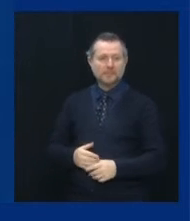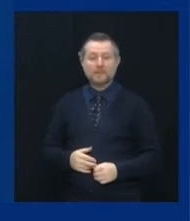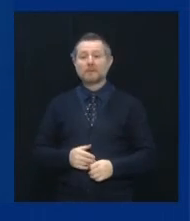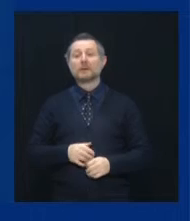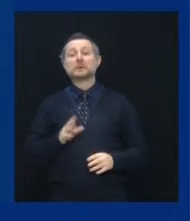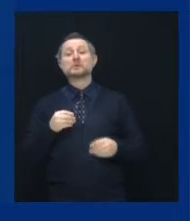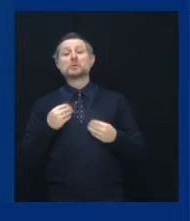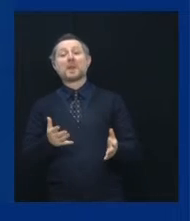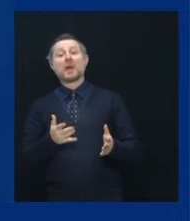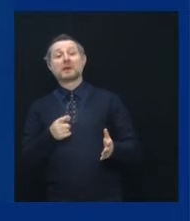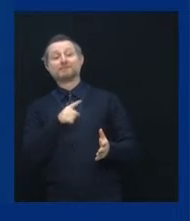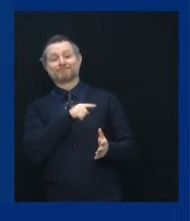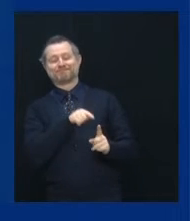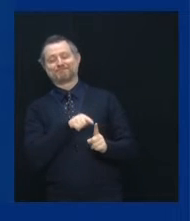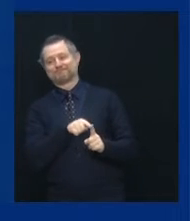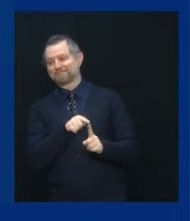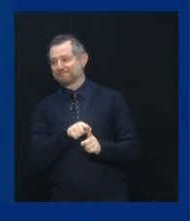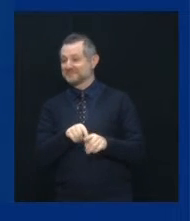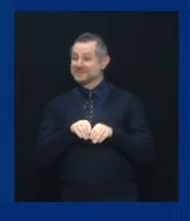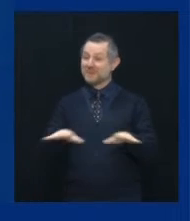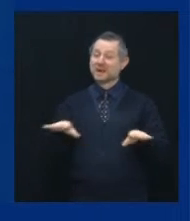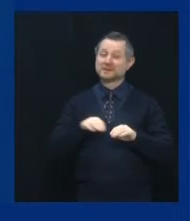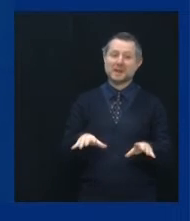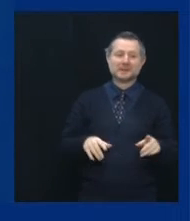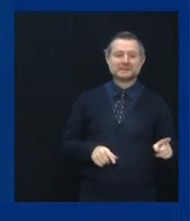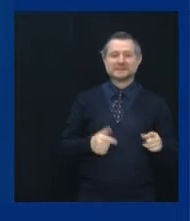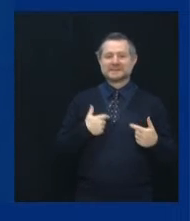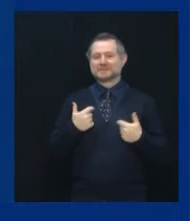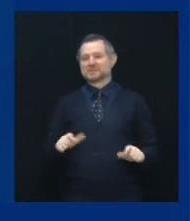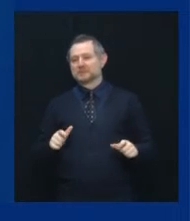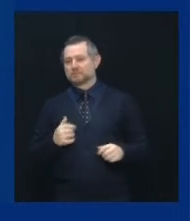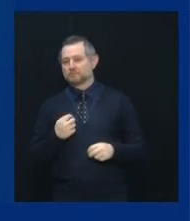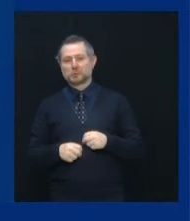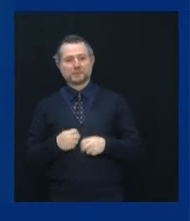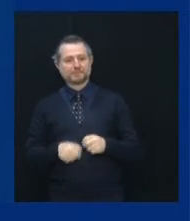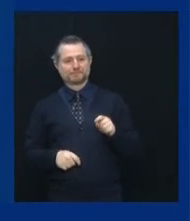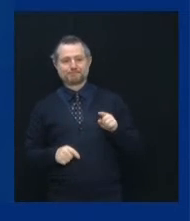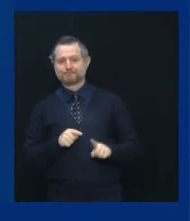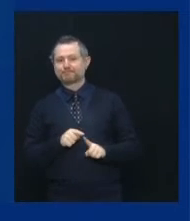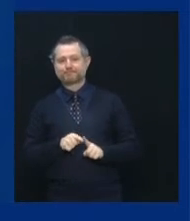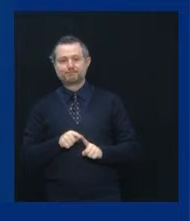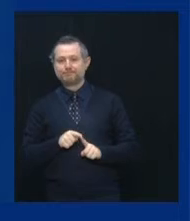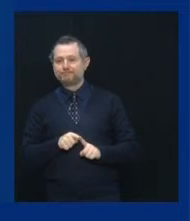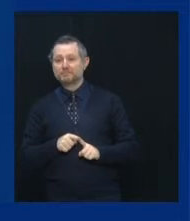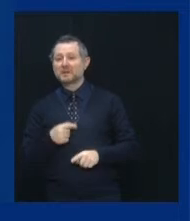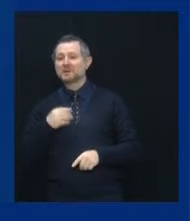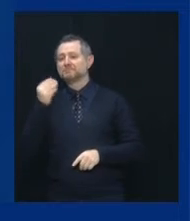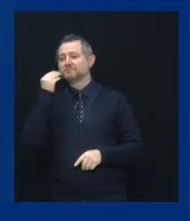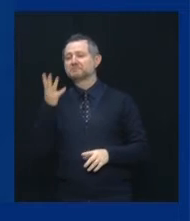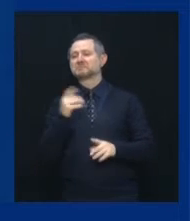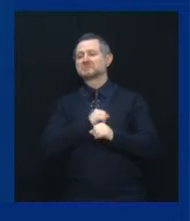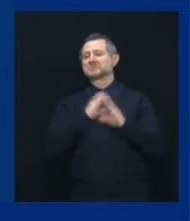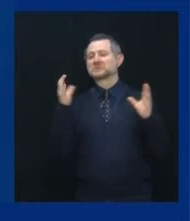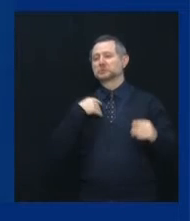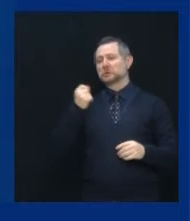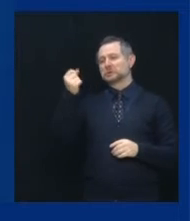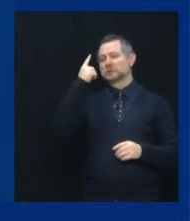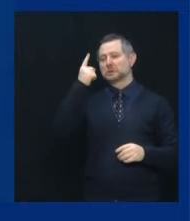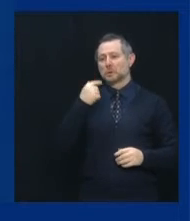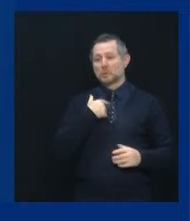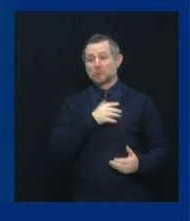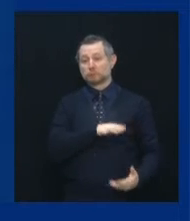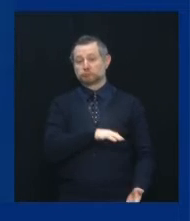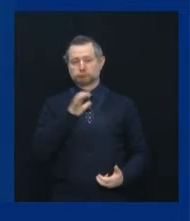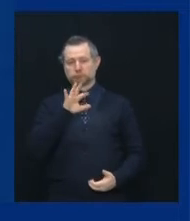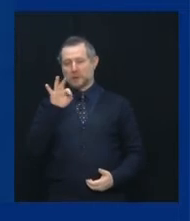Supply is still going to be the issue. Just to give you an idea, we have received about